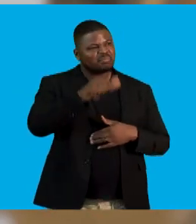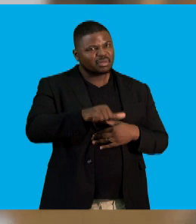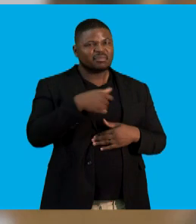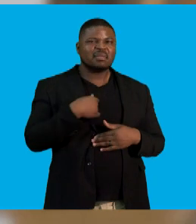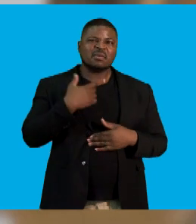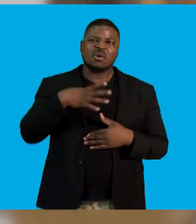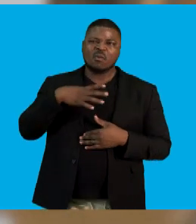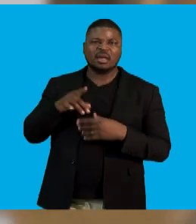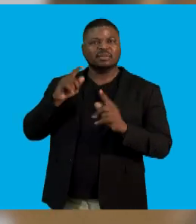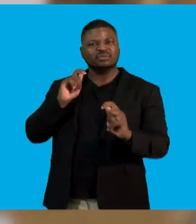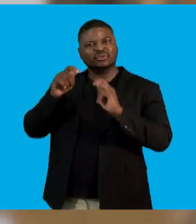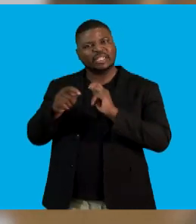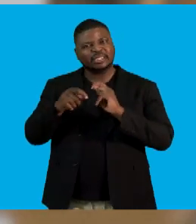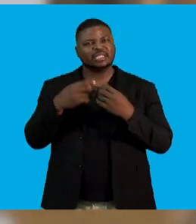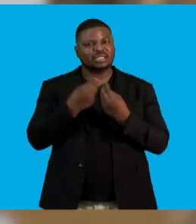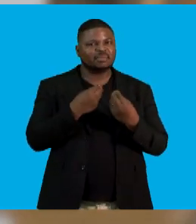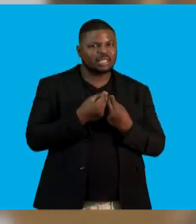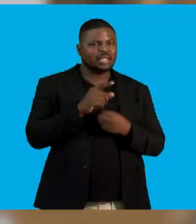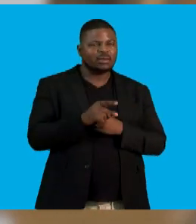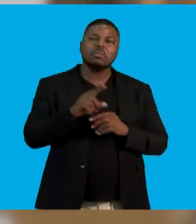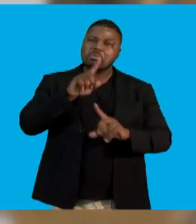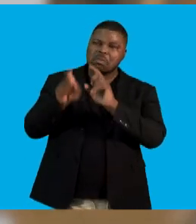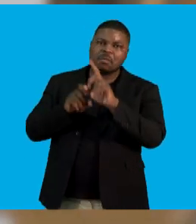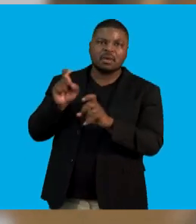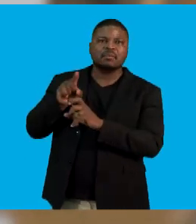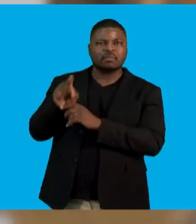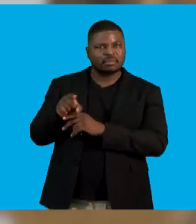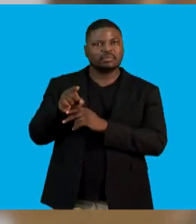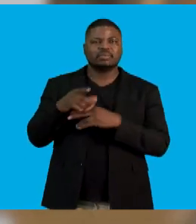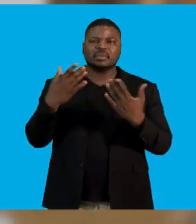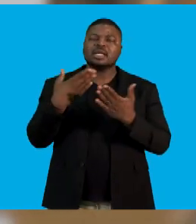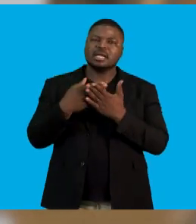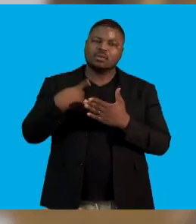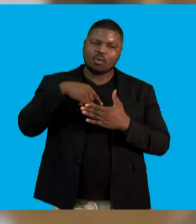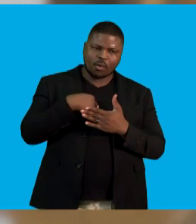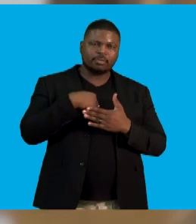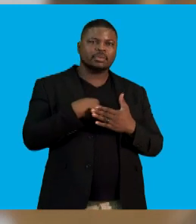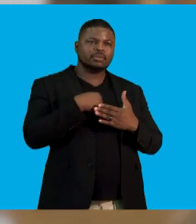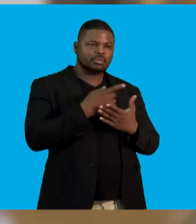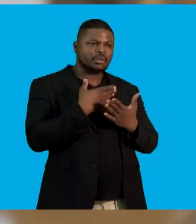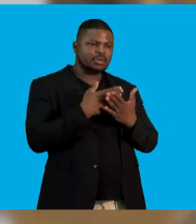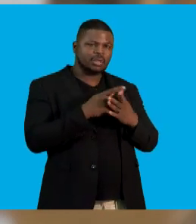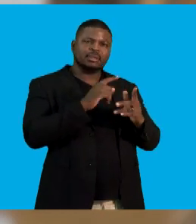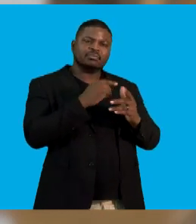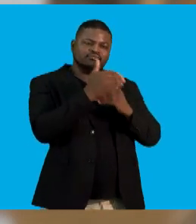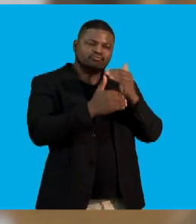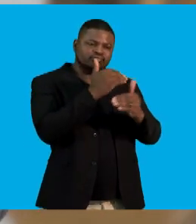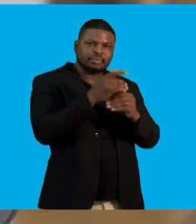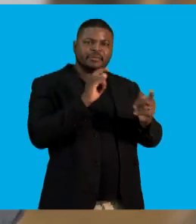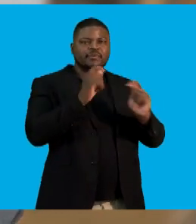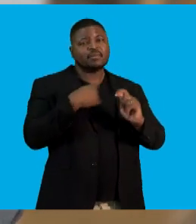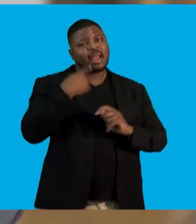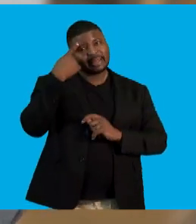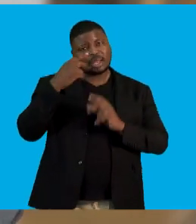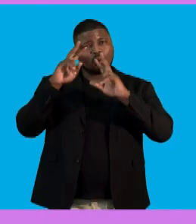there anything we can do to change? Few questions. Get that back from the clients and then proceed with the protocol. So I think that's a